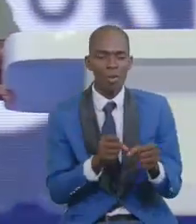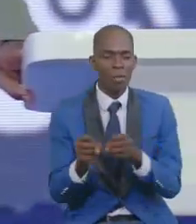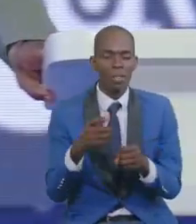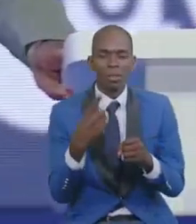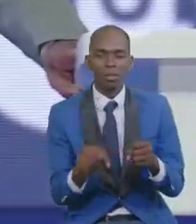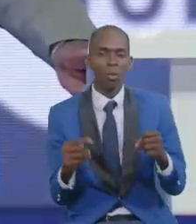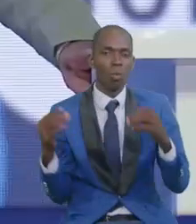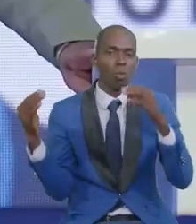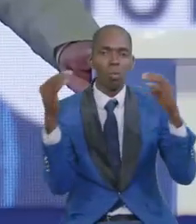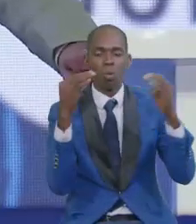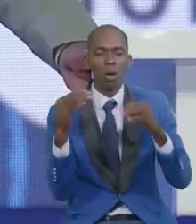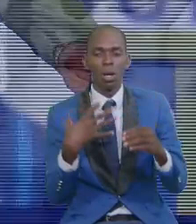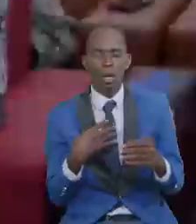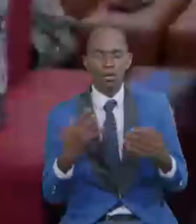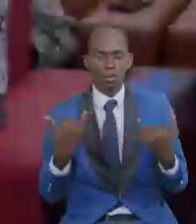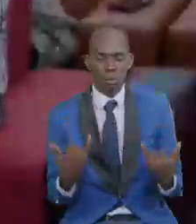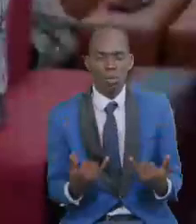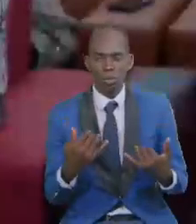have overcome them.